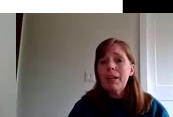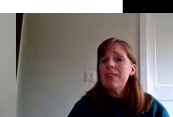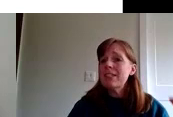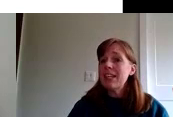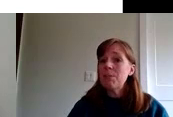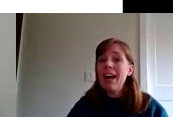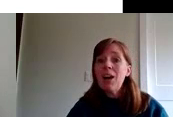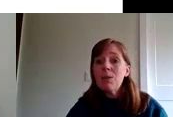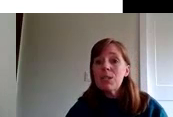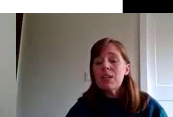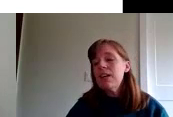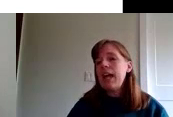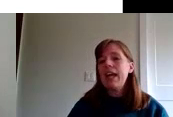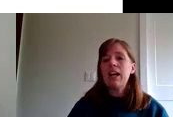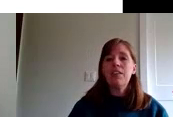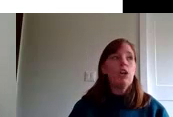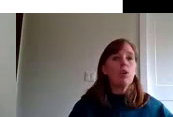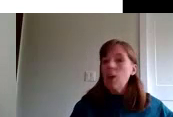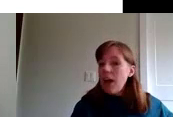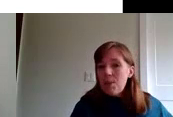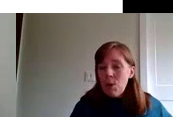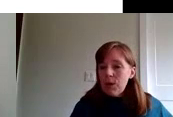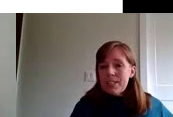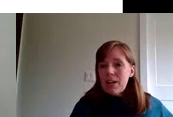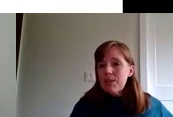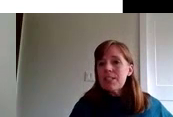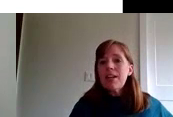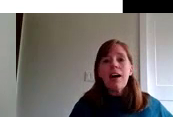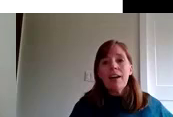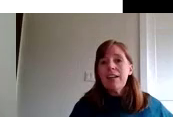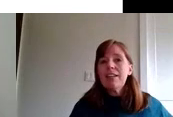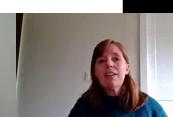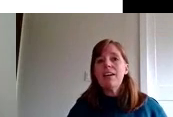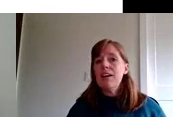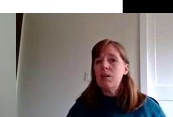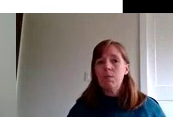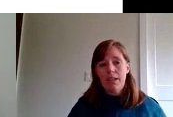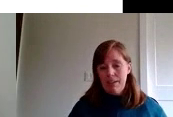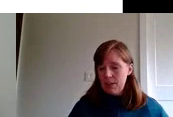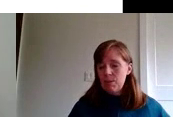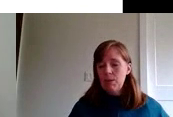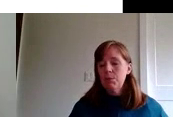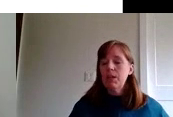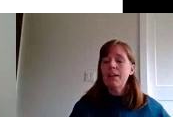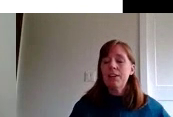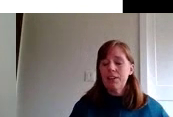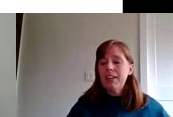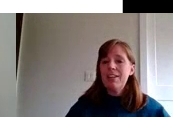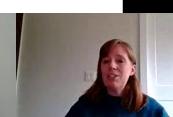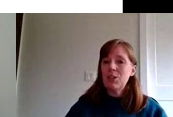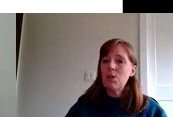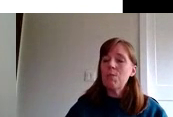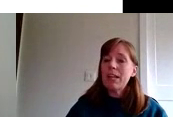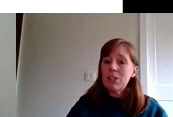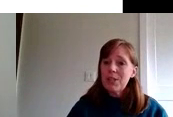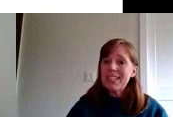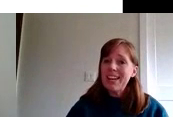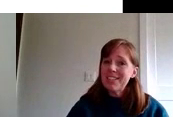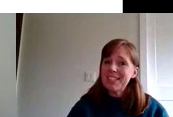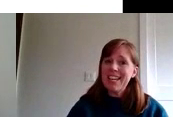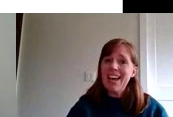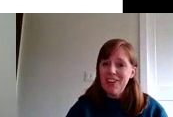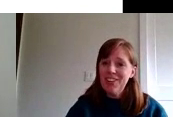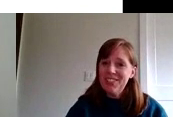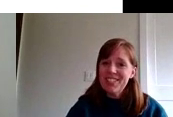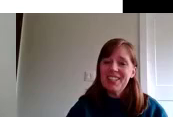same room, in the same house, and lawnmowers outside, I have that problem a lot here, and so my